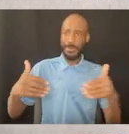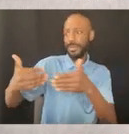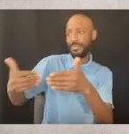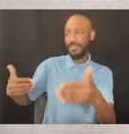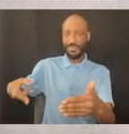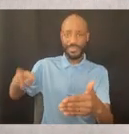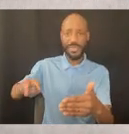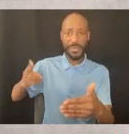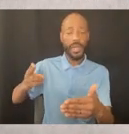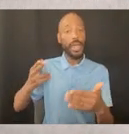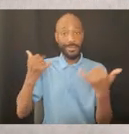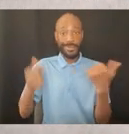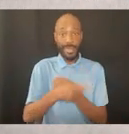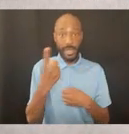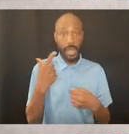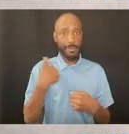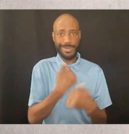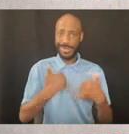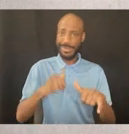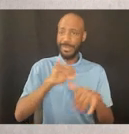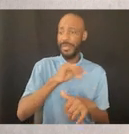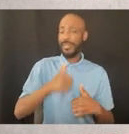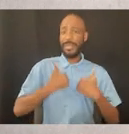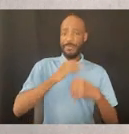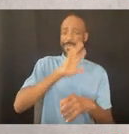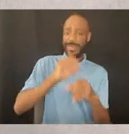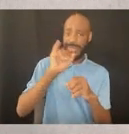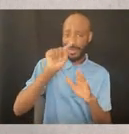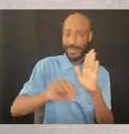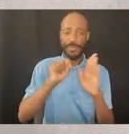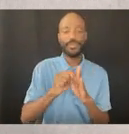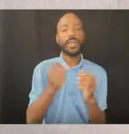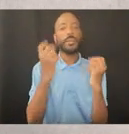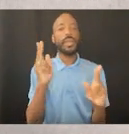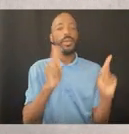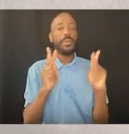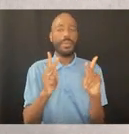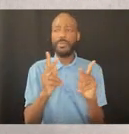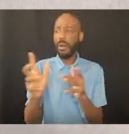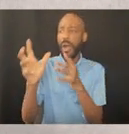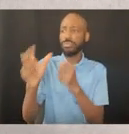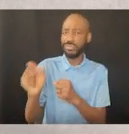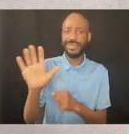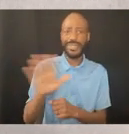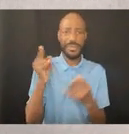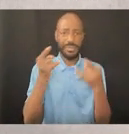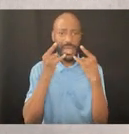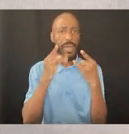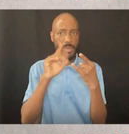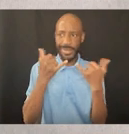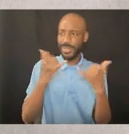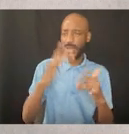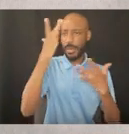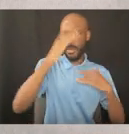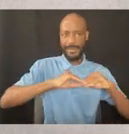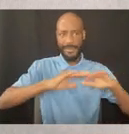many folks are tossing out their COVID protection masks, even though the disease continues to affect millions. People with low immunity